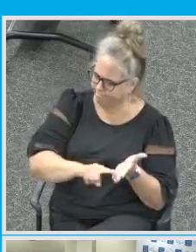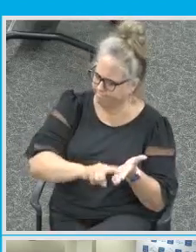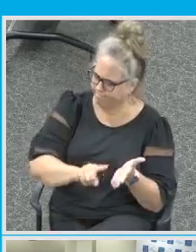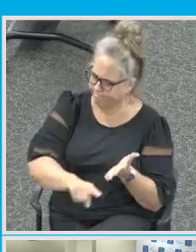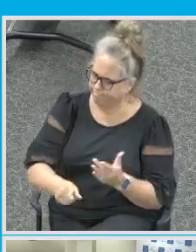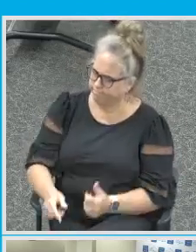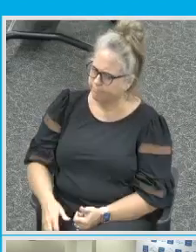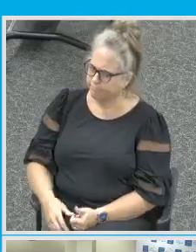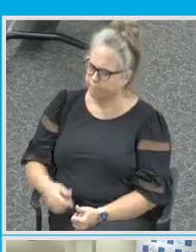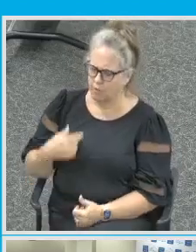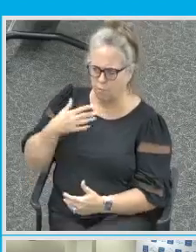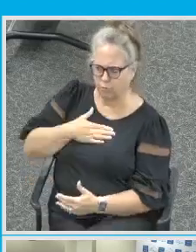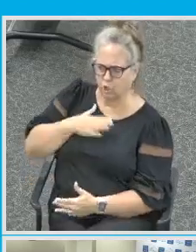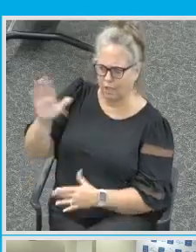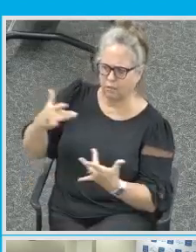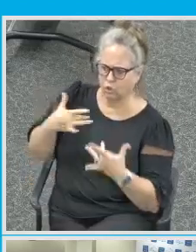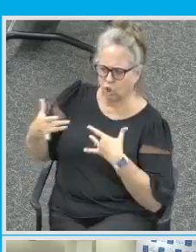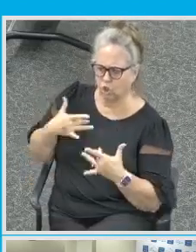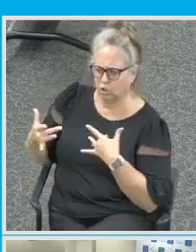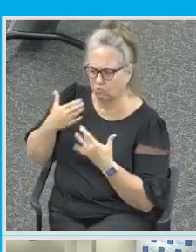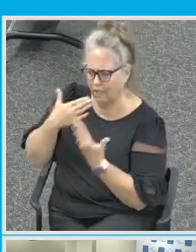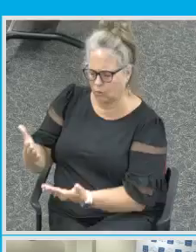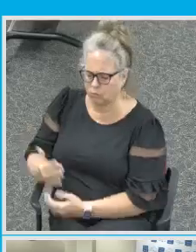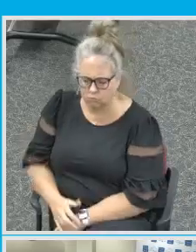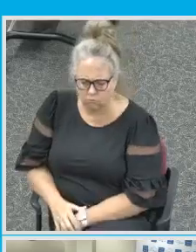you. You're welcome.